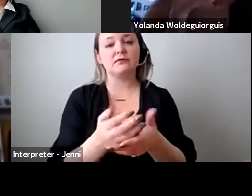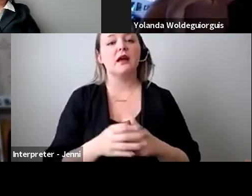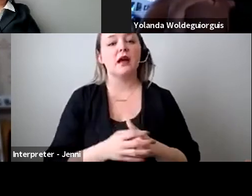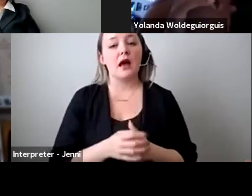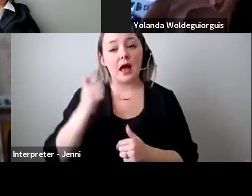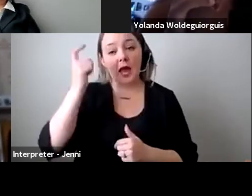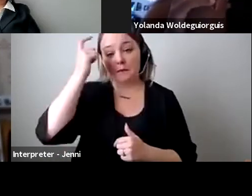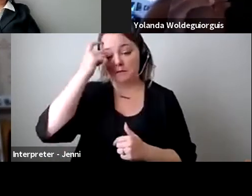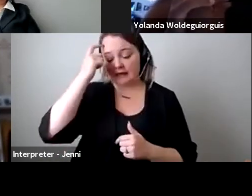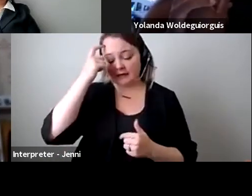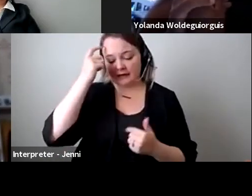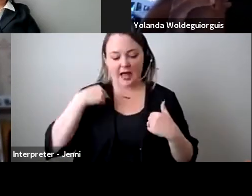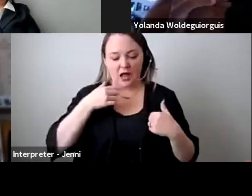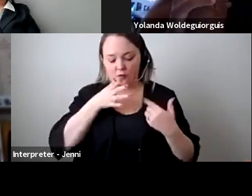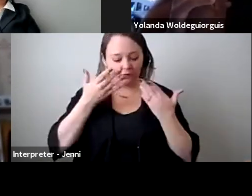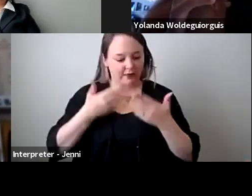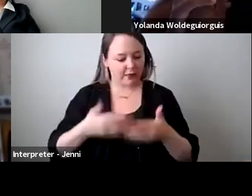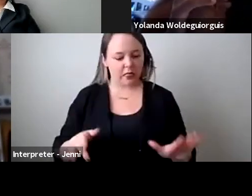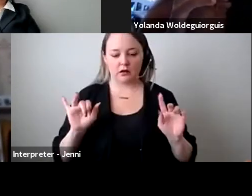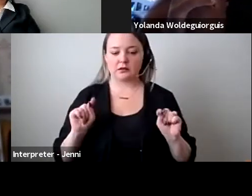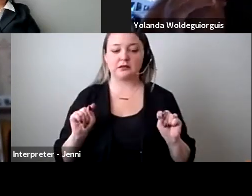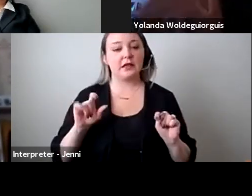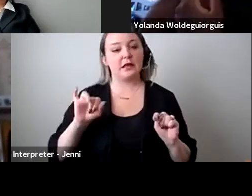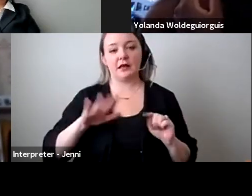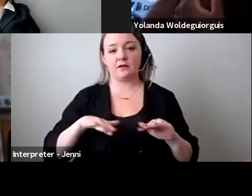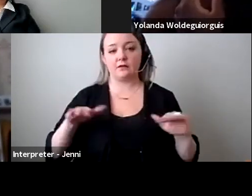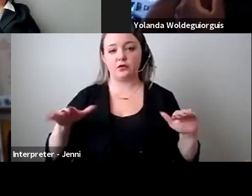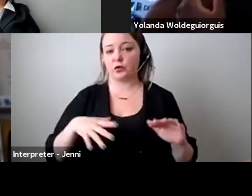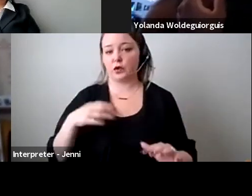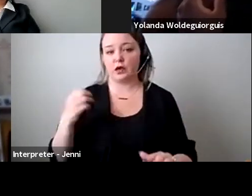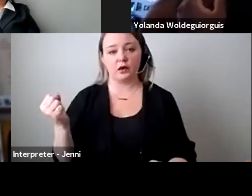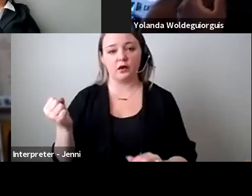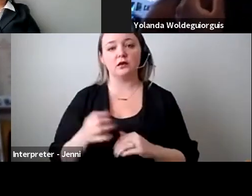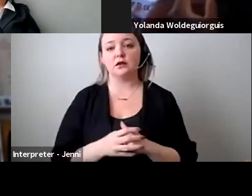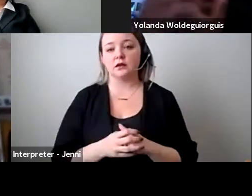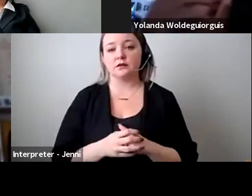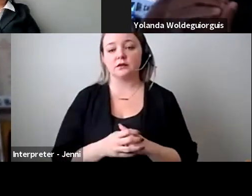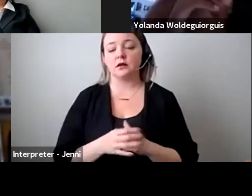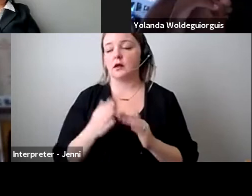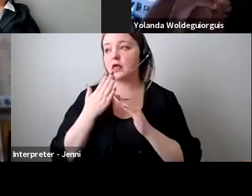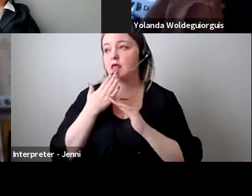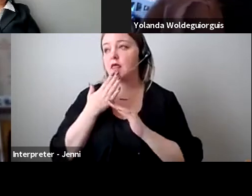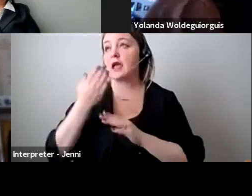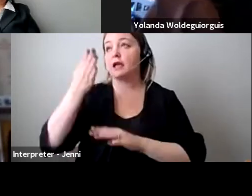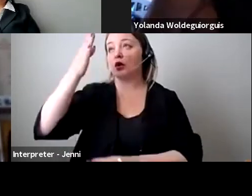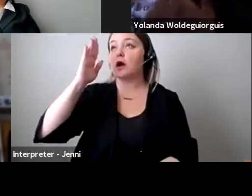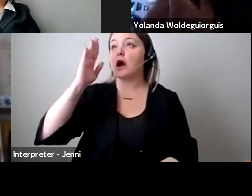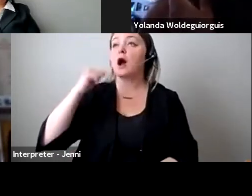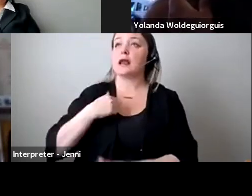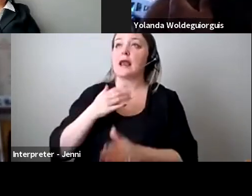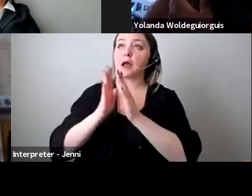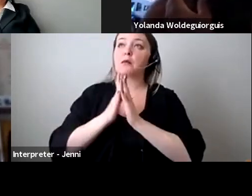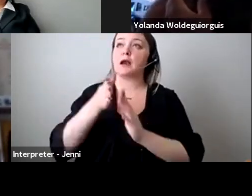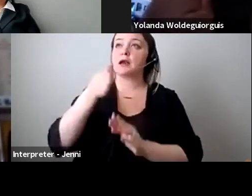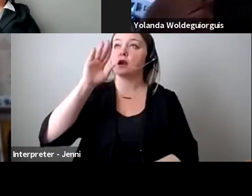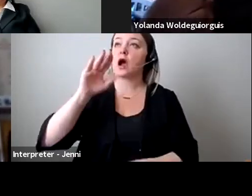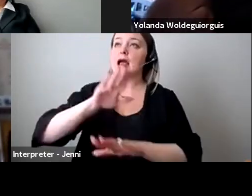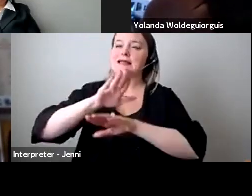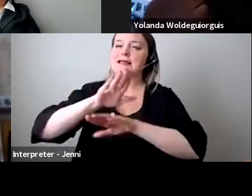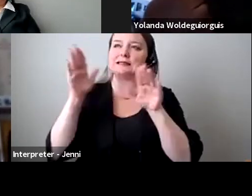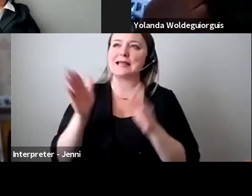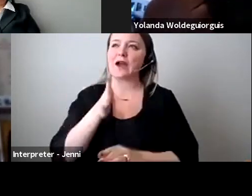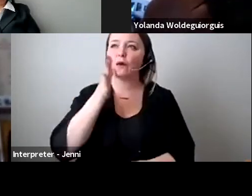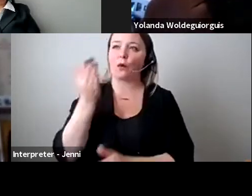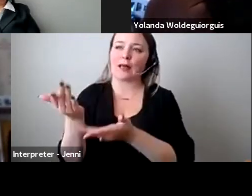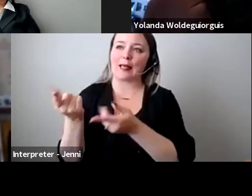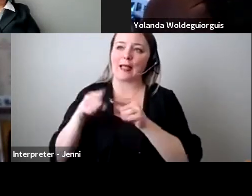I would have lost it if they would have done that. And by the grace of God, it have not happened. And I pray to God it won't ever